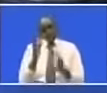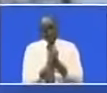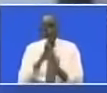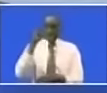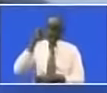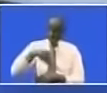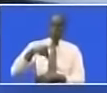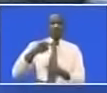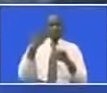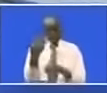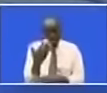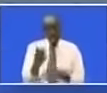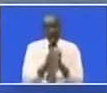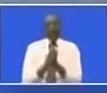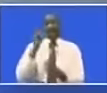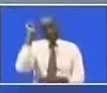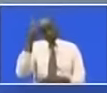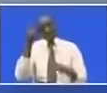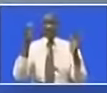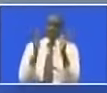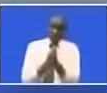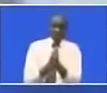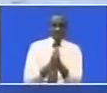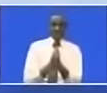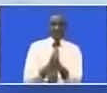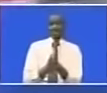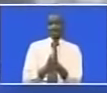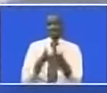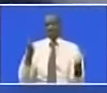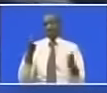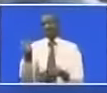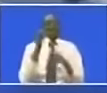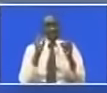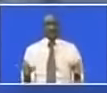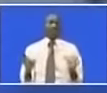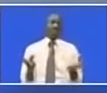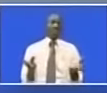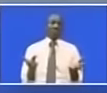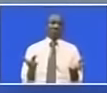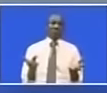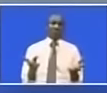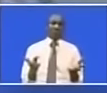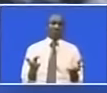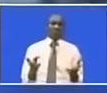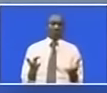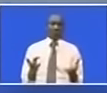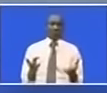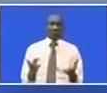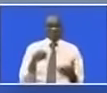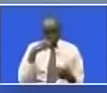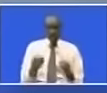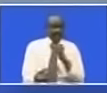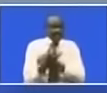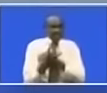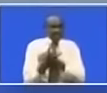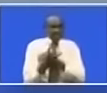ballot papers, but they were told that the presidential ballot papers are not there. Incredible admission or, you know, explanation